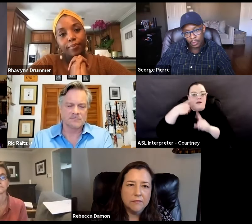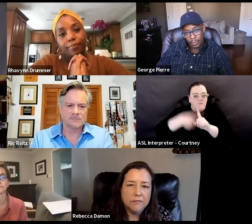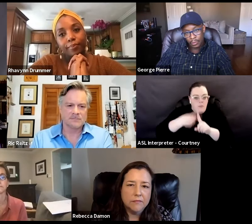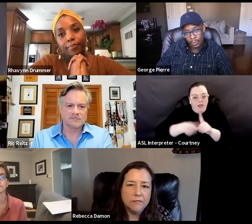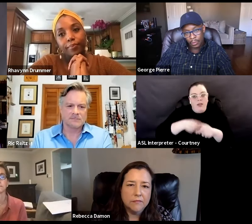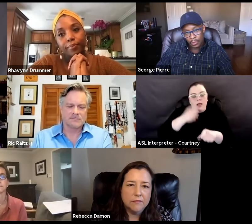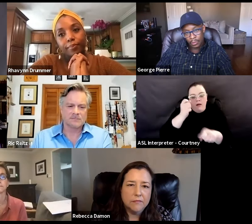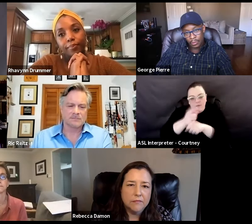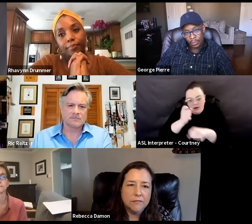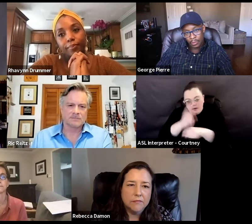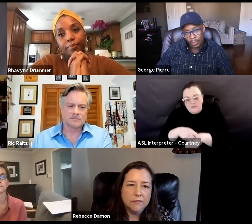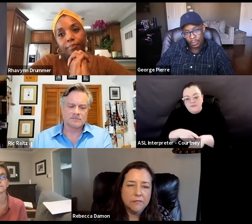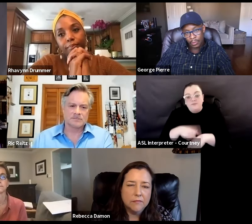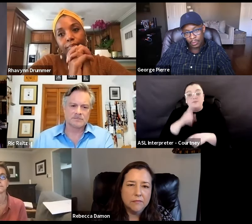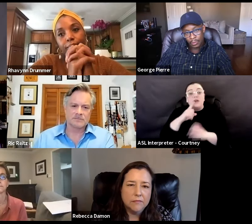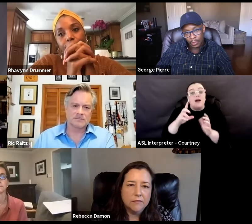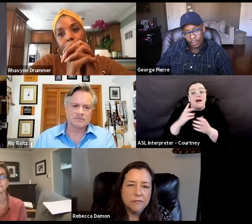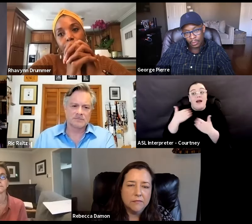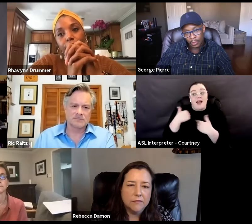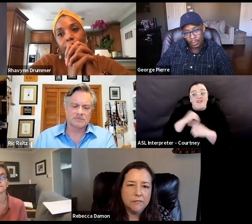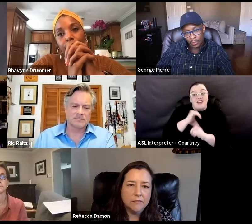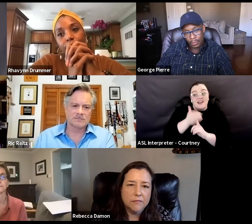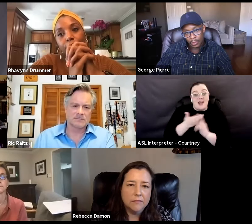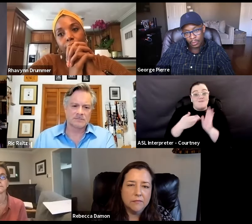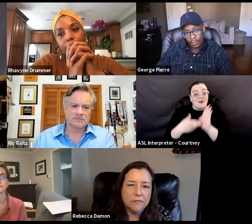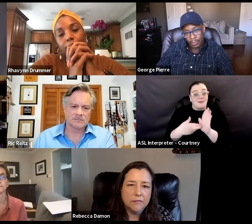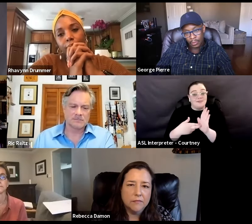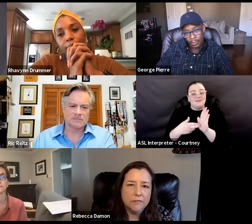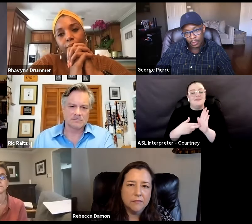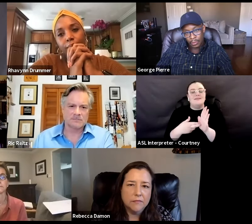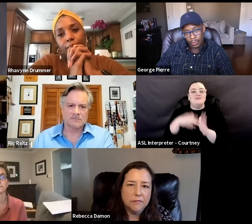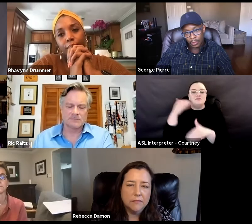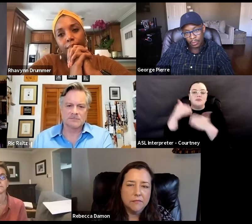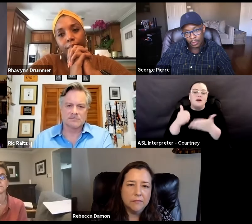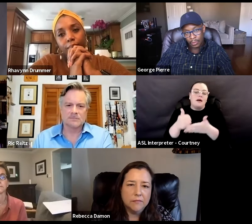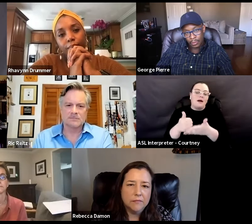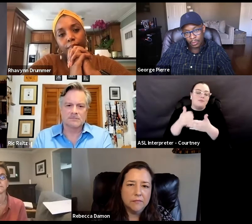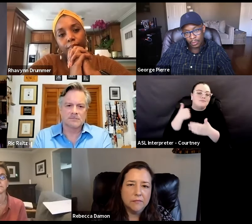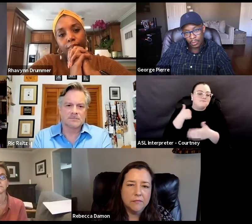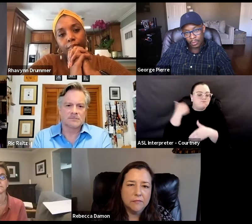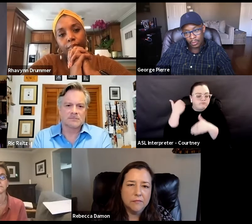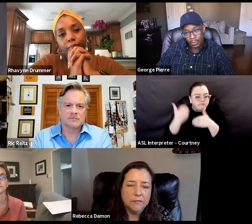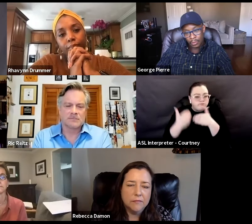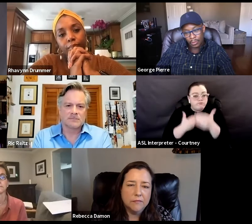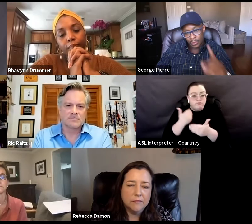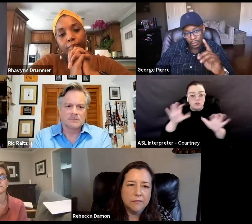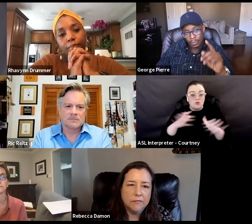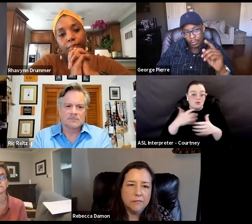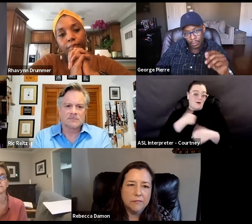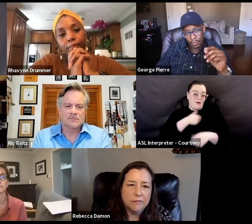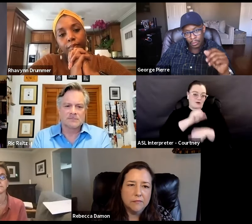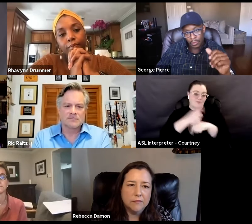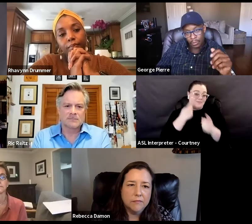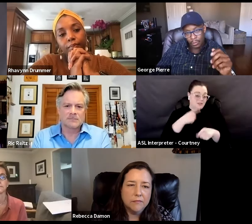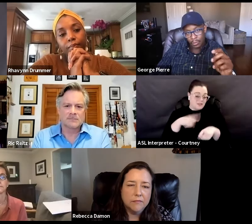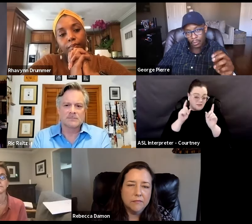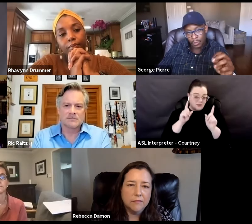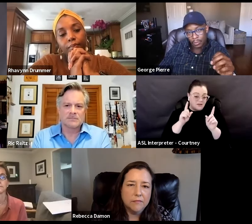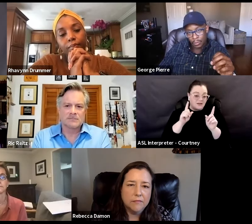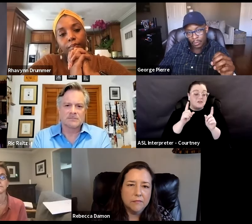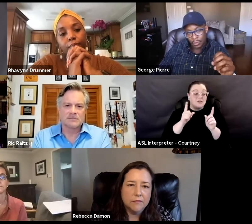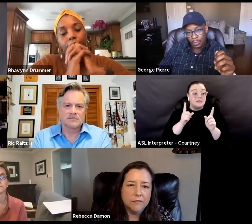The representation process helps us successfully do what we do as